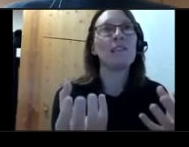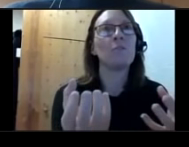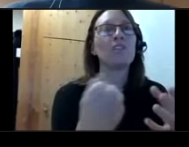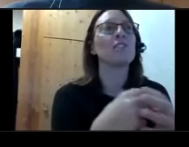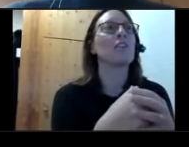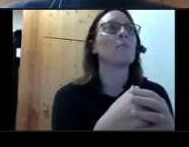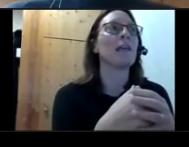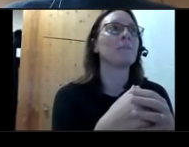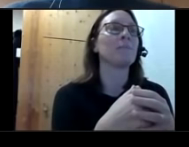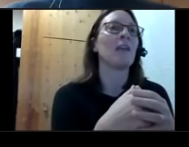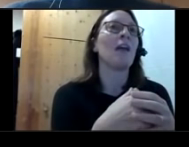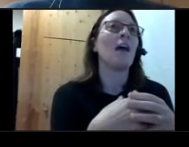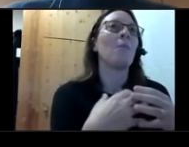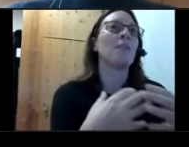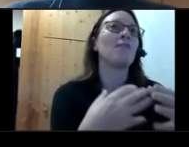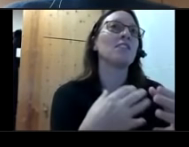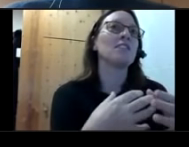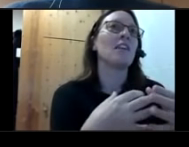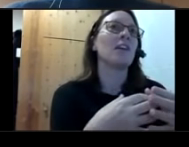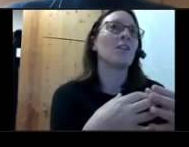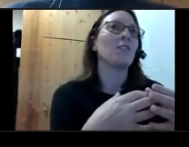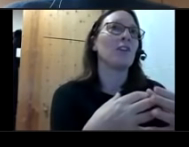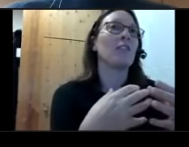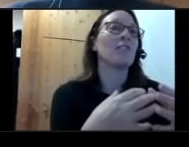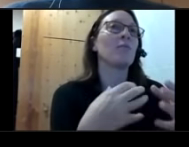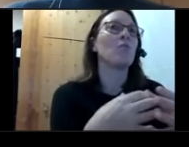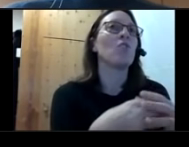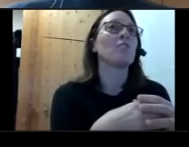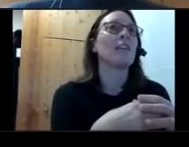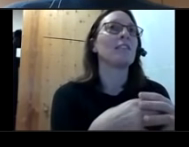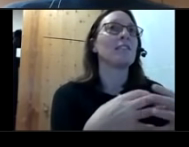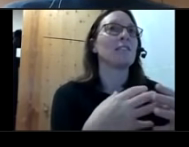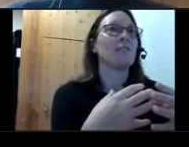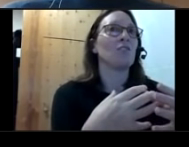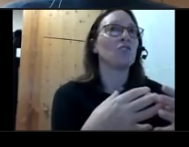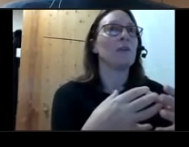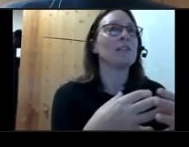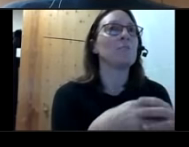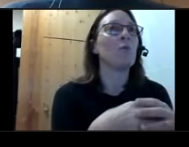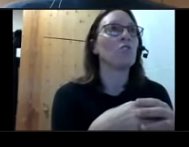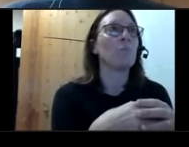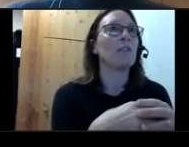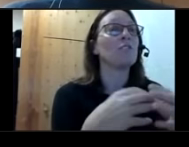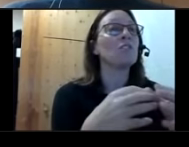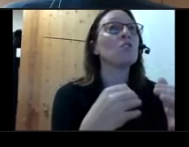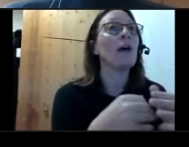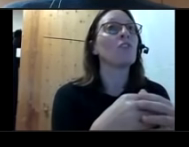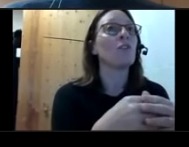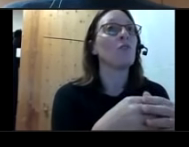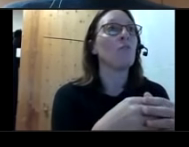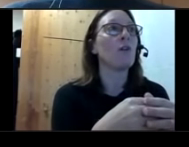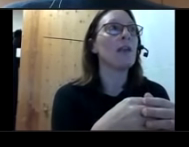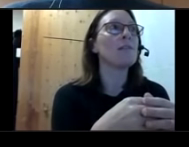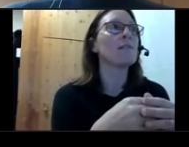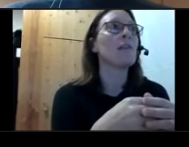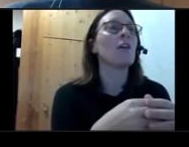of reasonableness comes in. But if you decide that some of your content could be a disproportionate burden, you do have to go